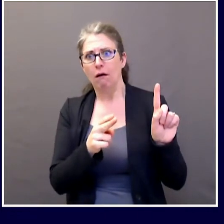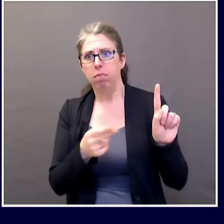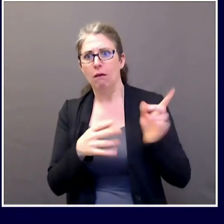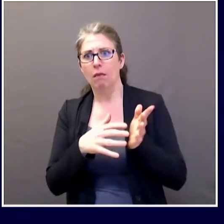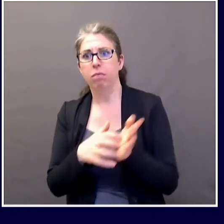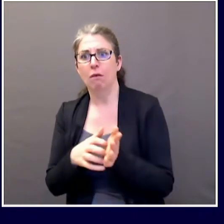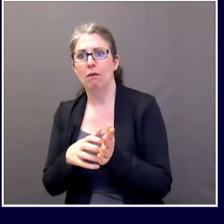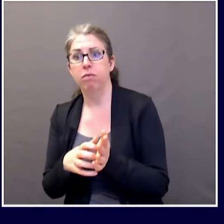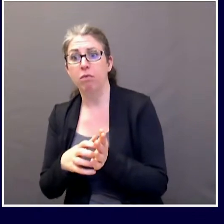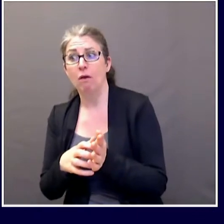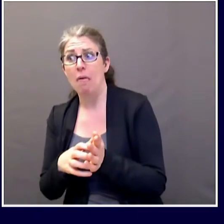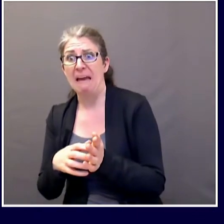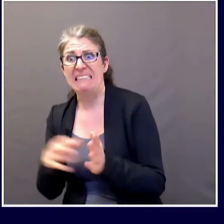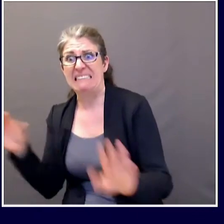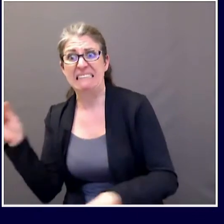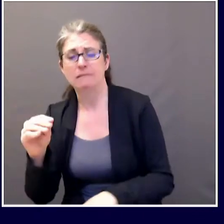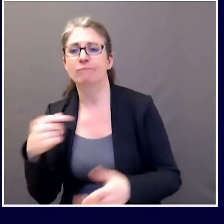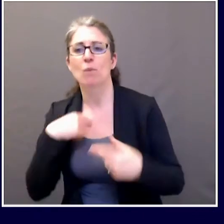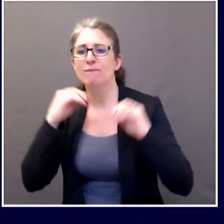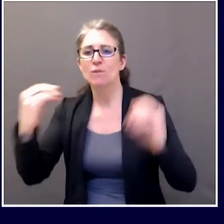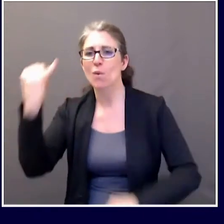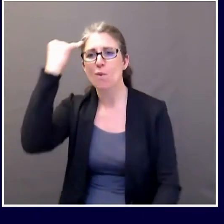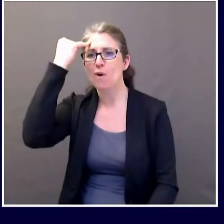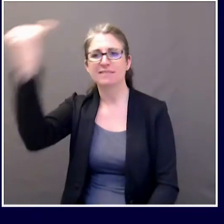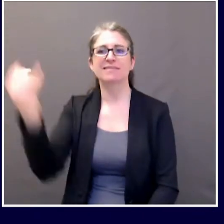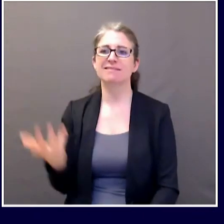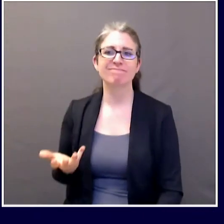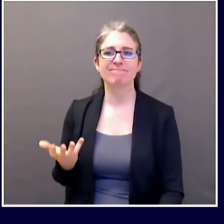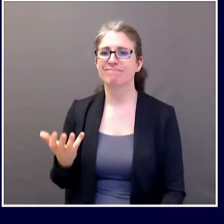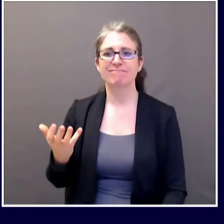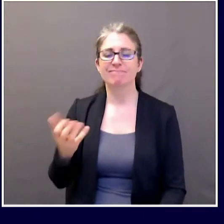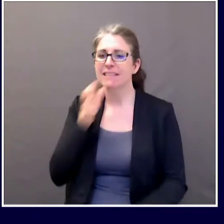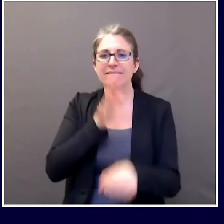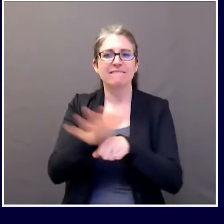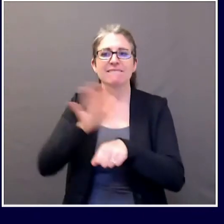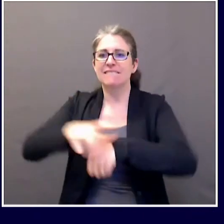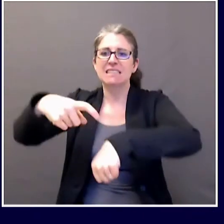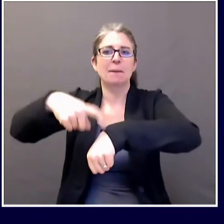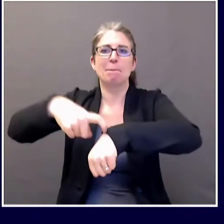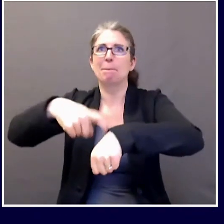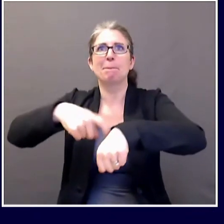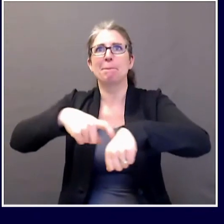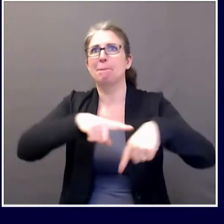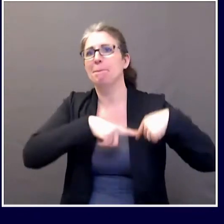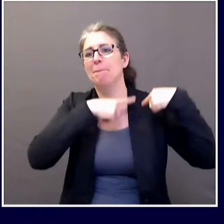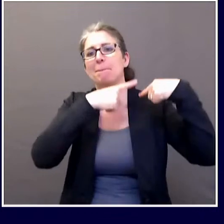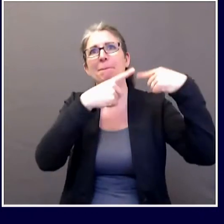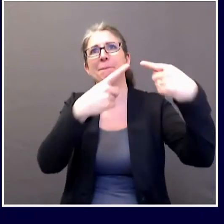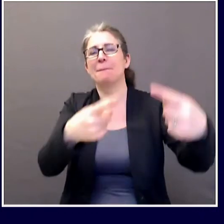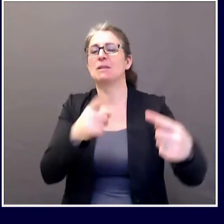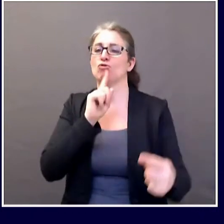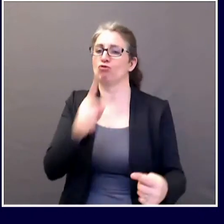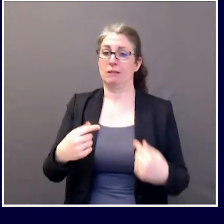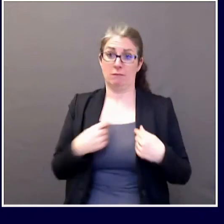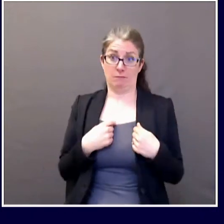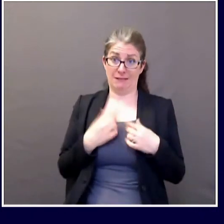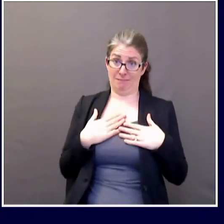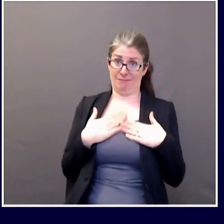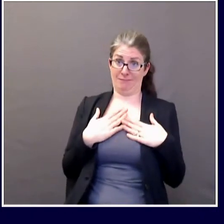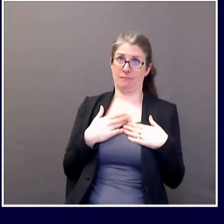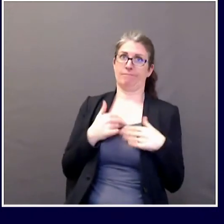US CDC, they've got decades of expertise evaluating these questions. We're going to wait and see where they land and then go from